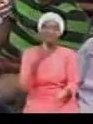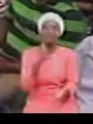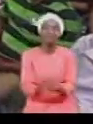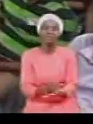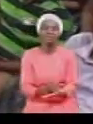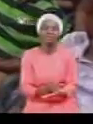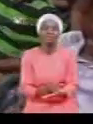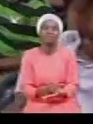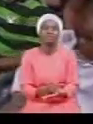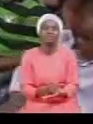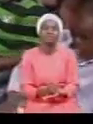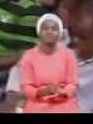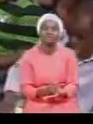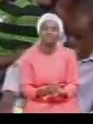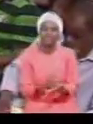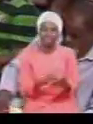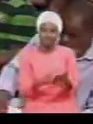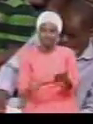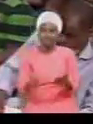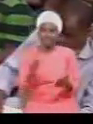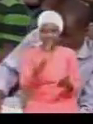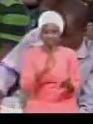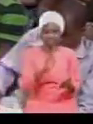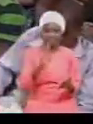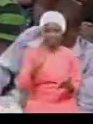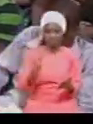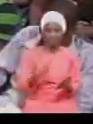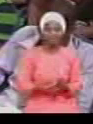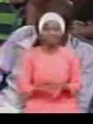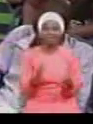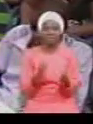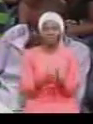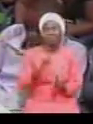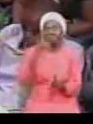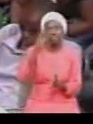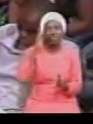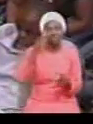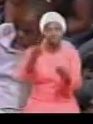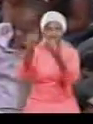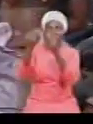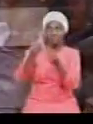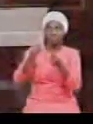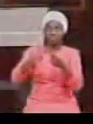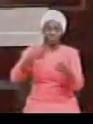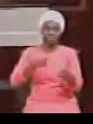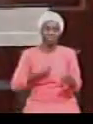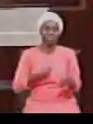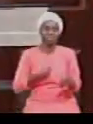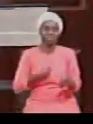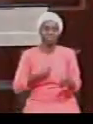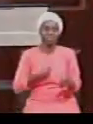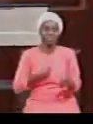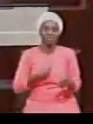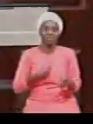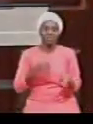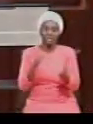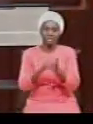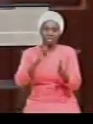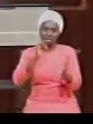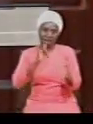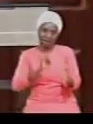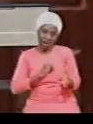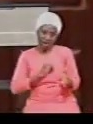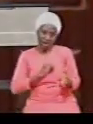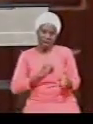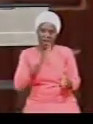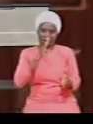name. Verse 74, that he will grant unto me that I,